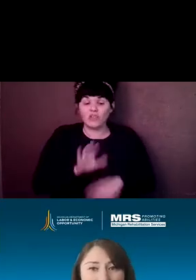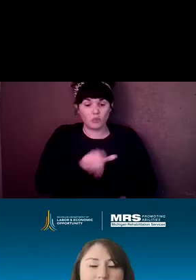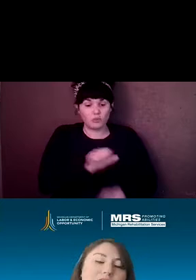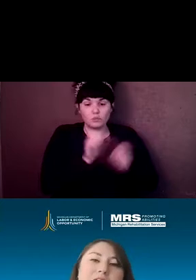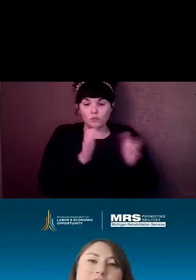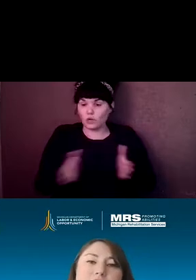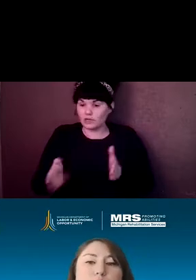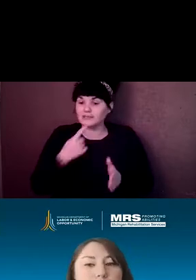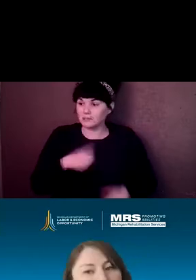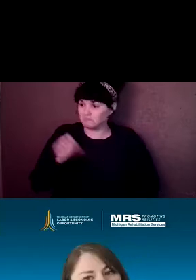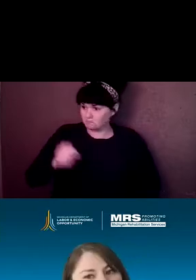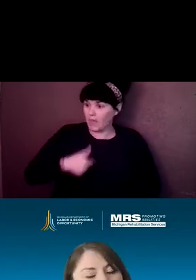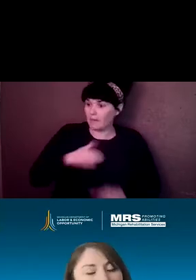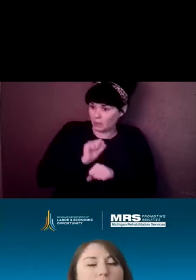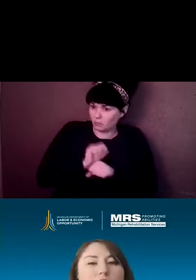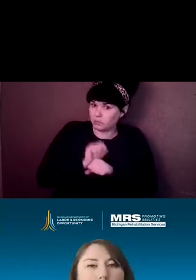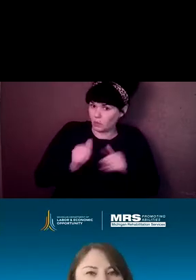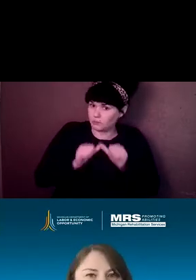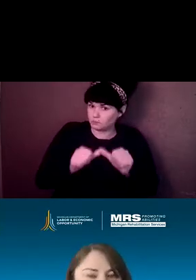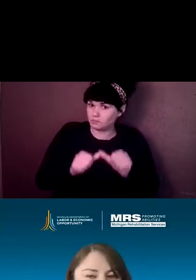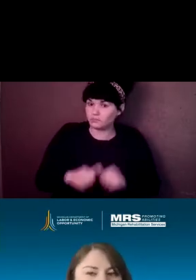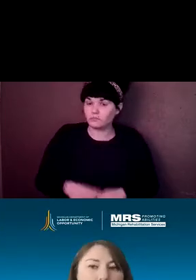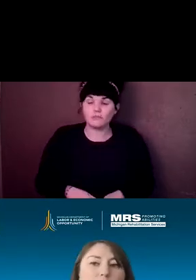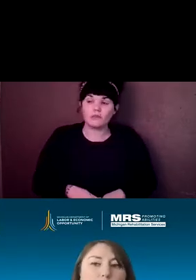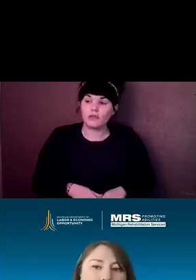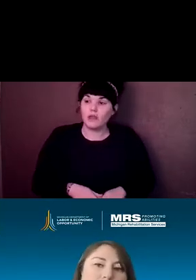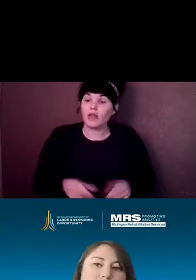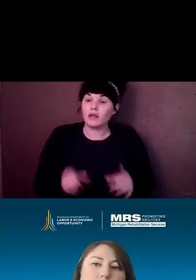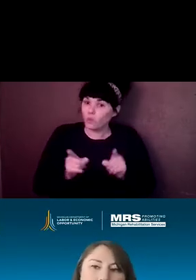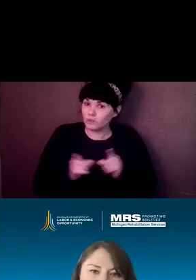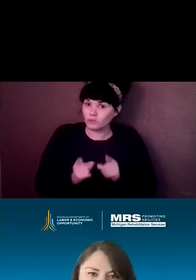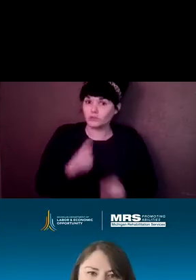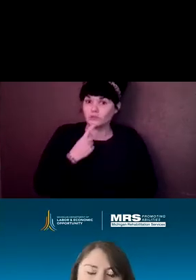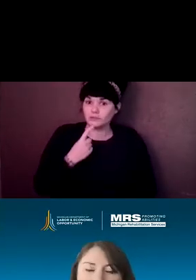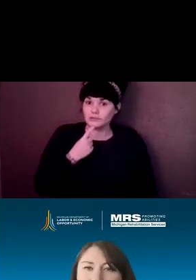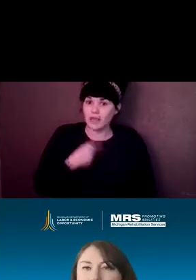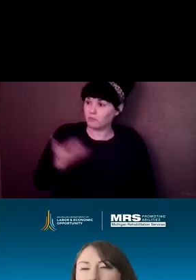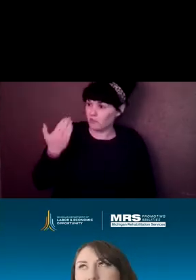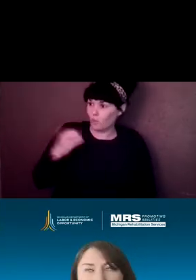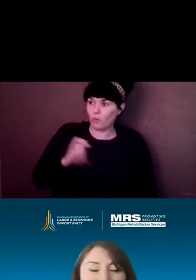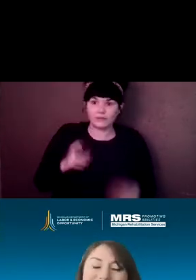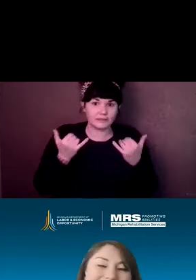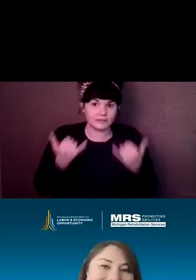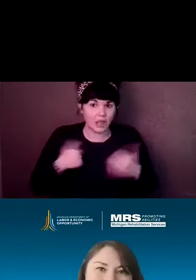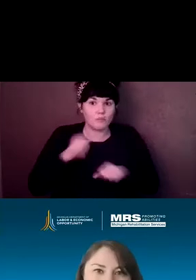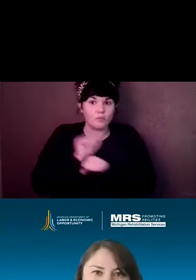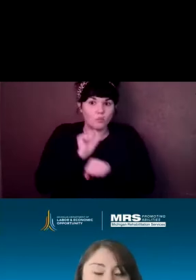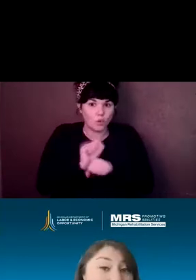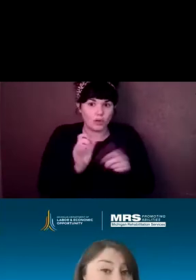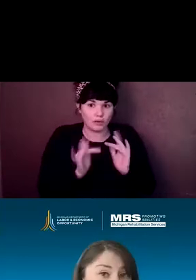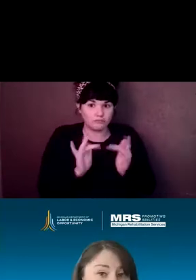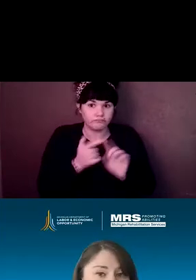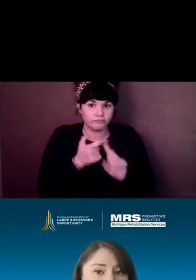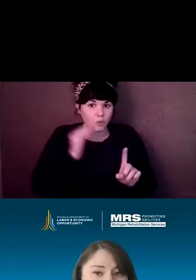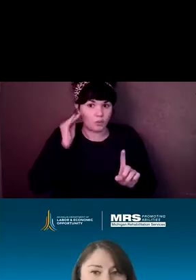employed and as previously or currently working remotely. So some of them had that option